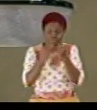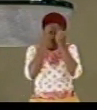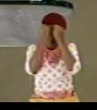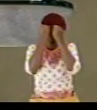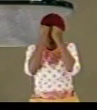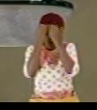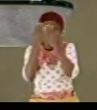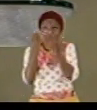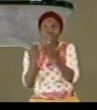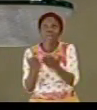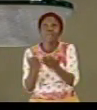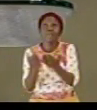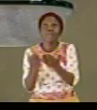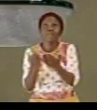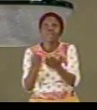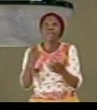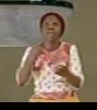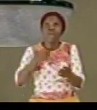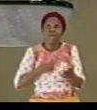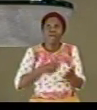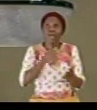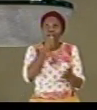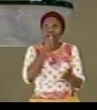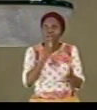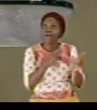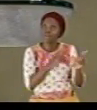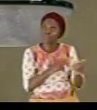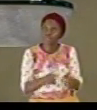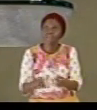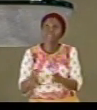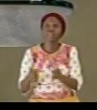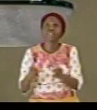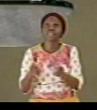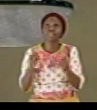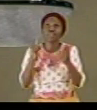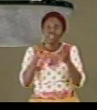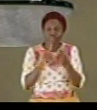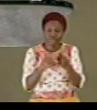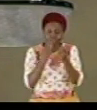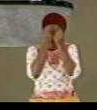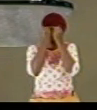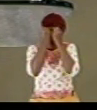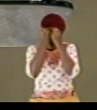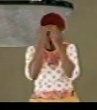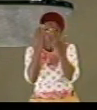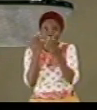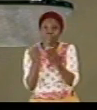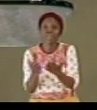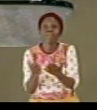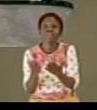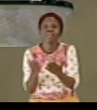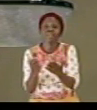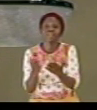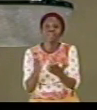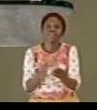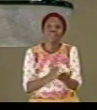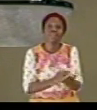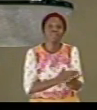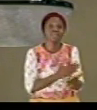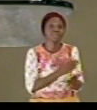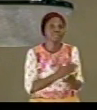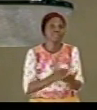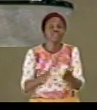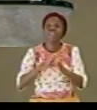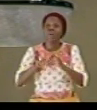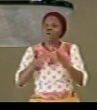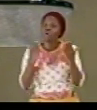to obey. I am ready to obey. Open